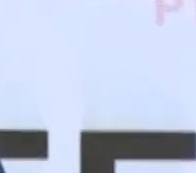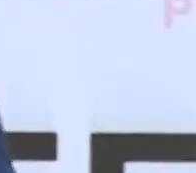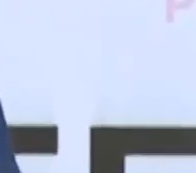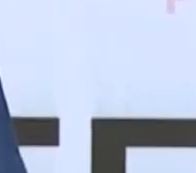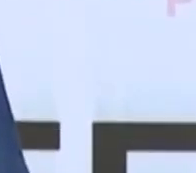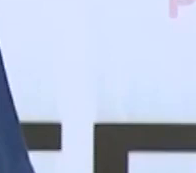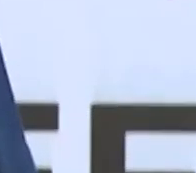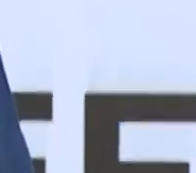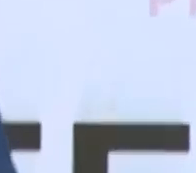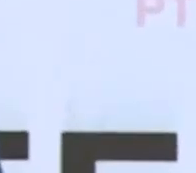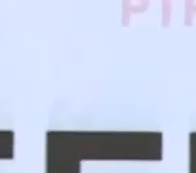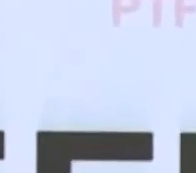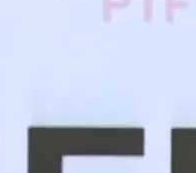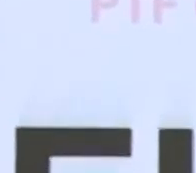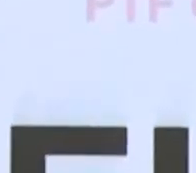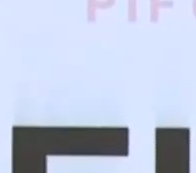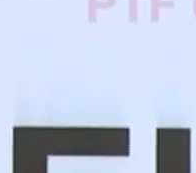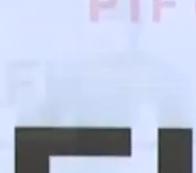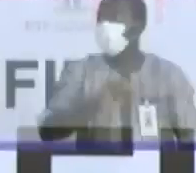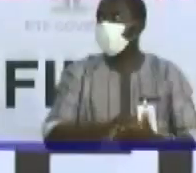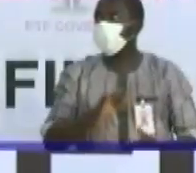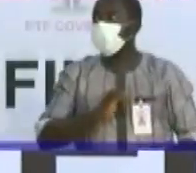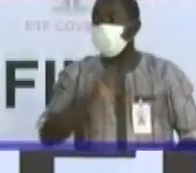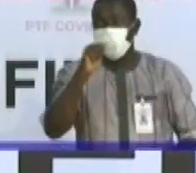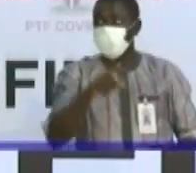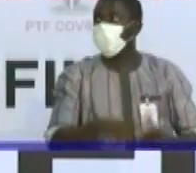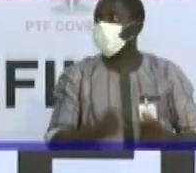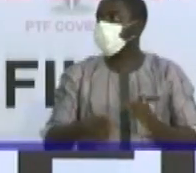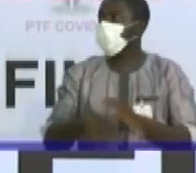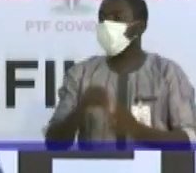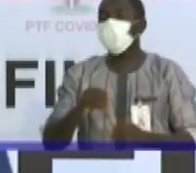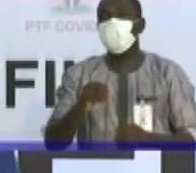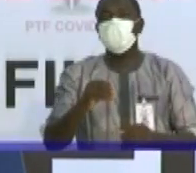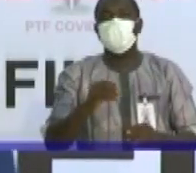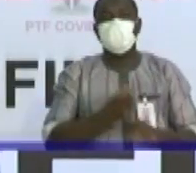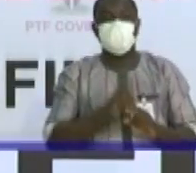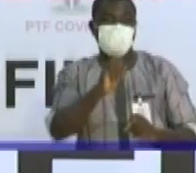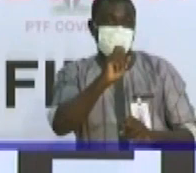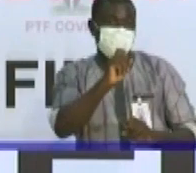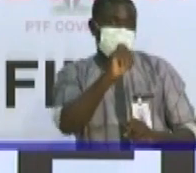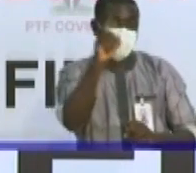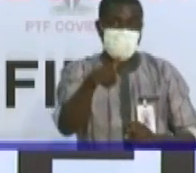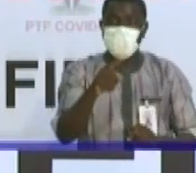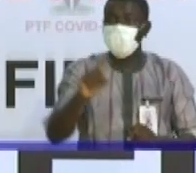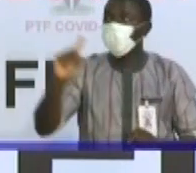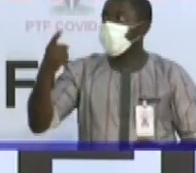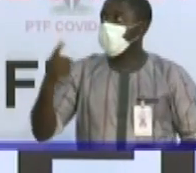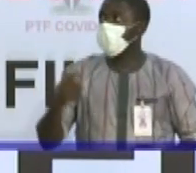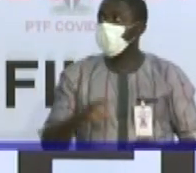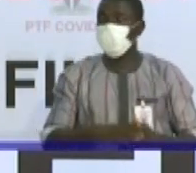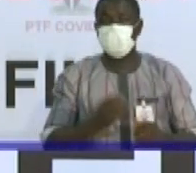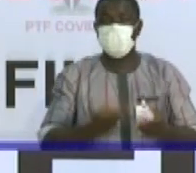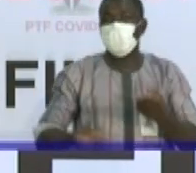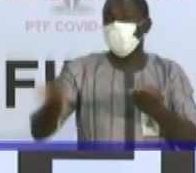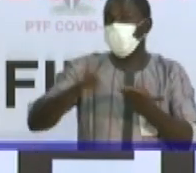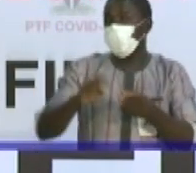There are three questions I think that I could make out that were asked. The first is about increasing the